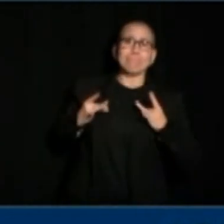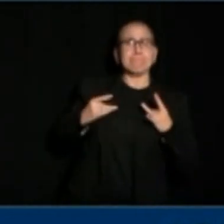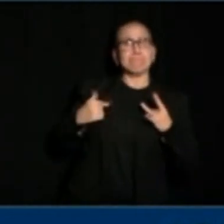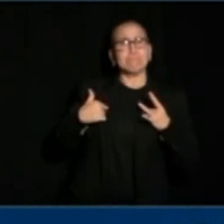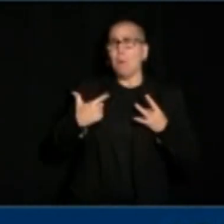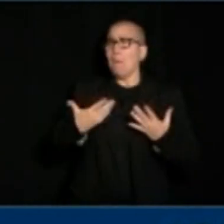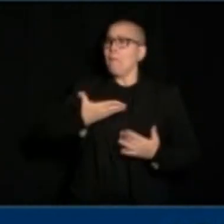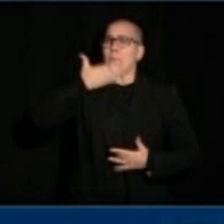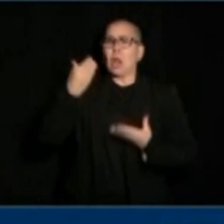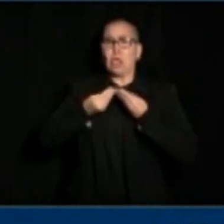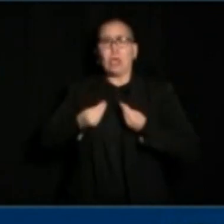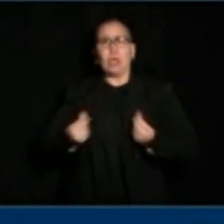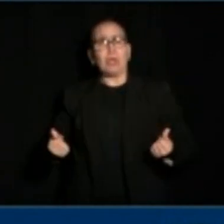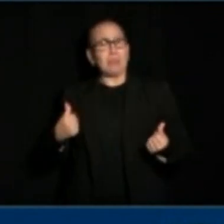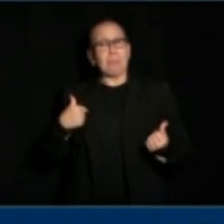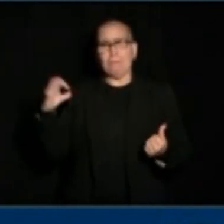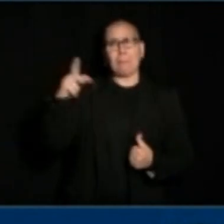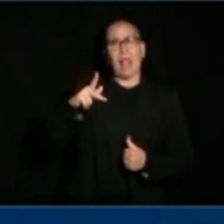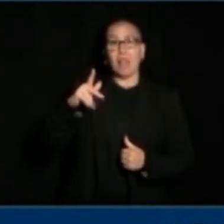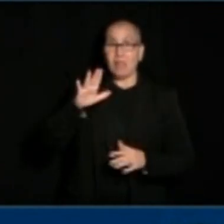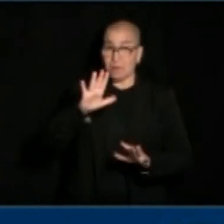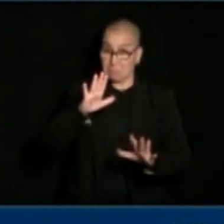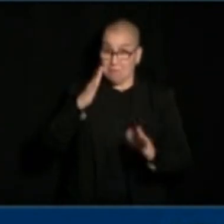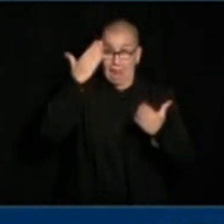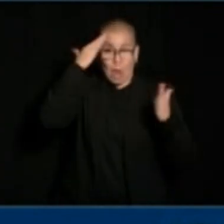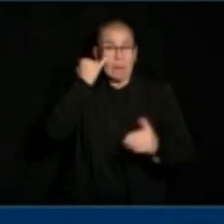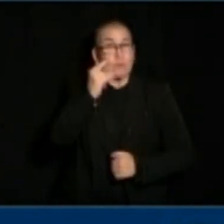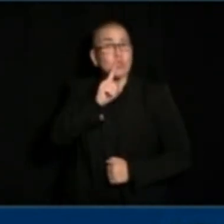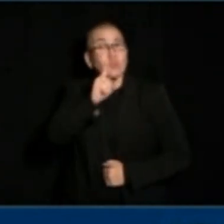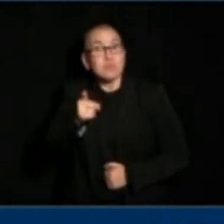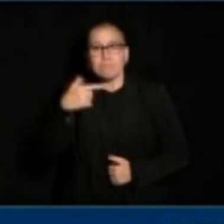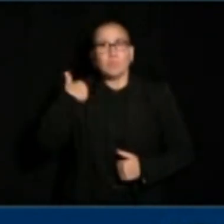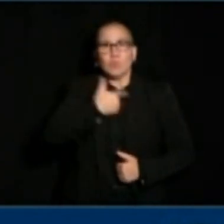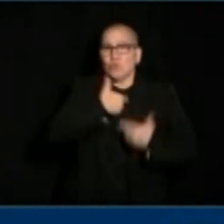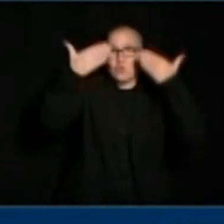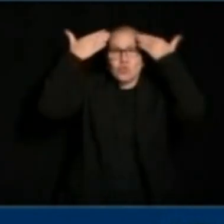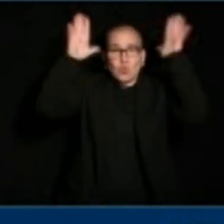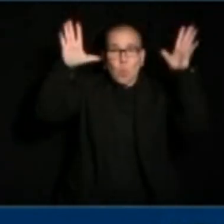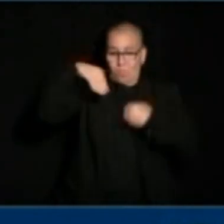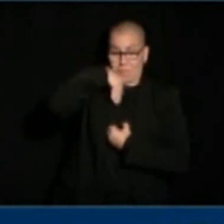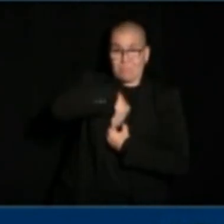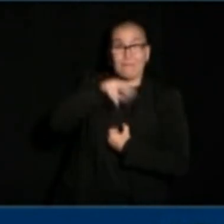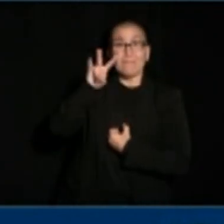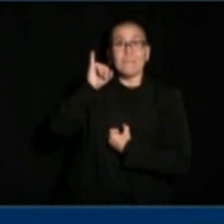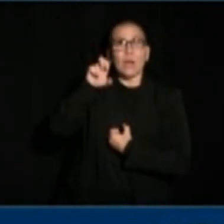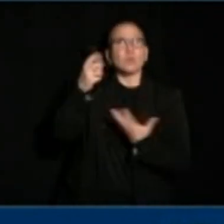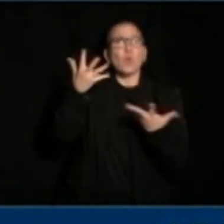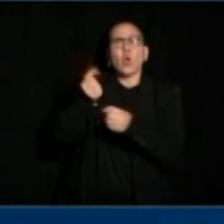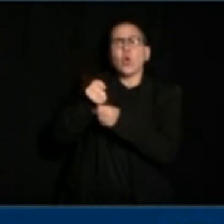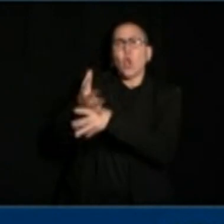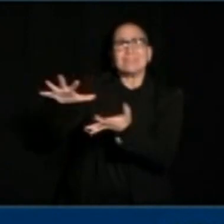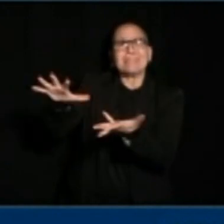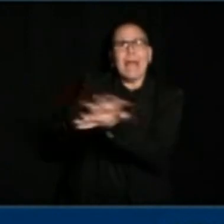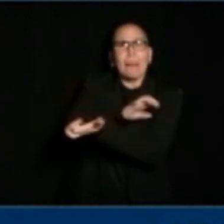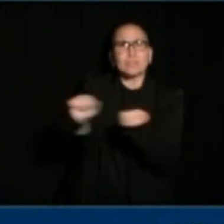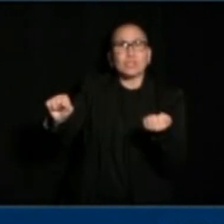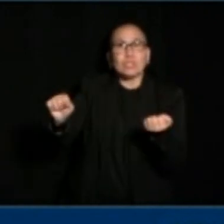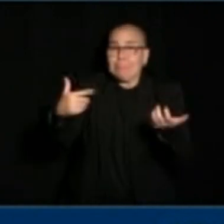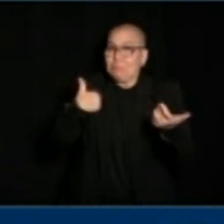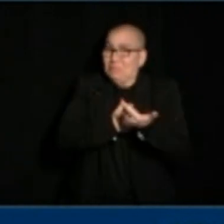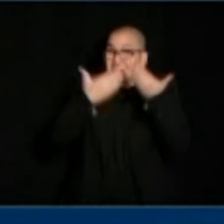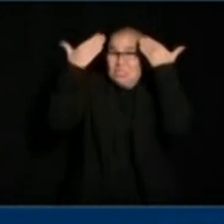long-lasting effects it'll have on them. But even so, at the spread we're seeing now, it's not 100 cases. It is